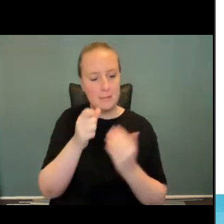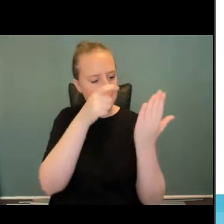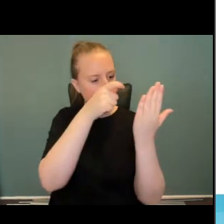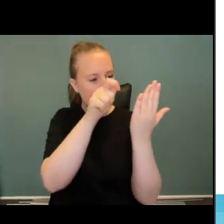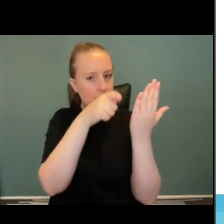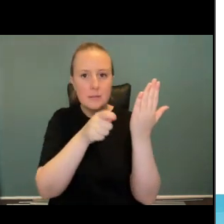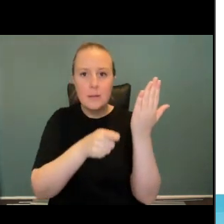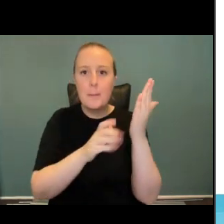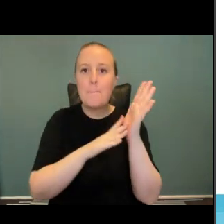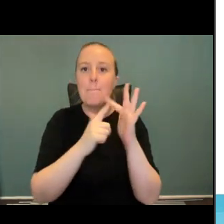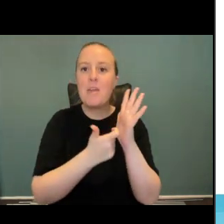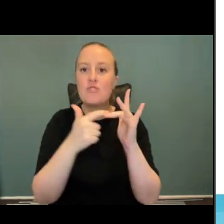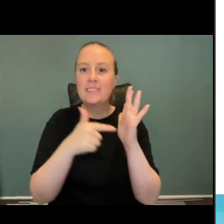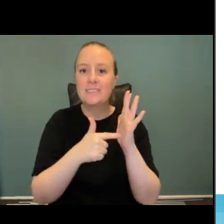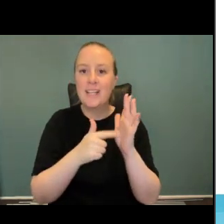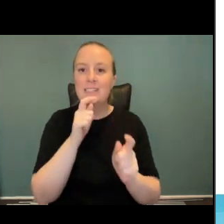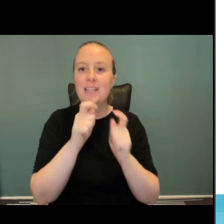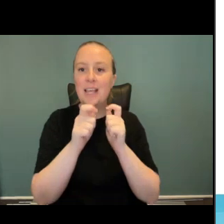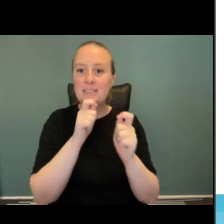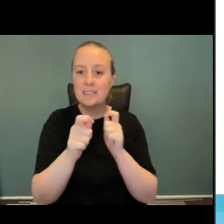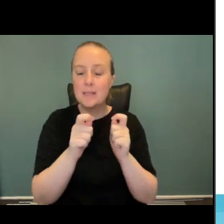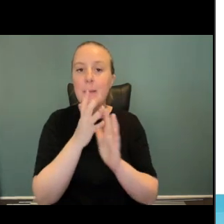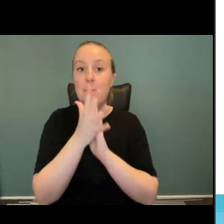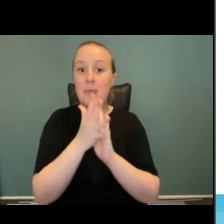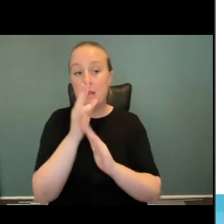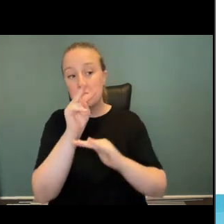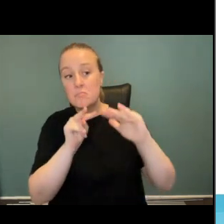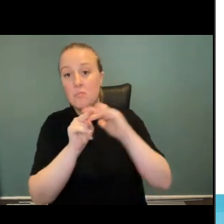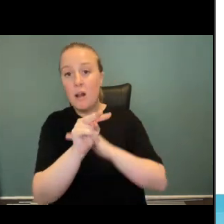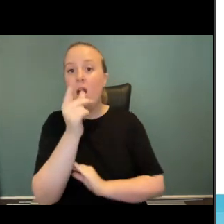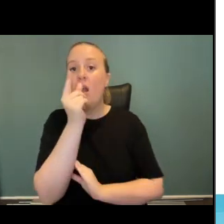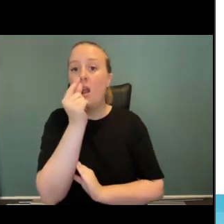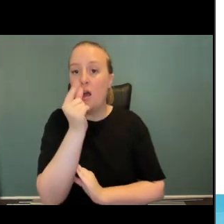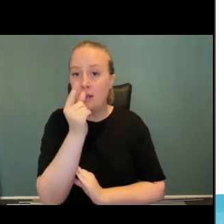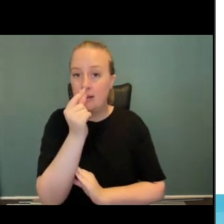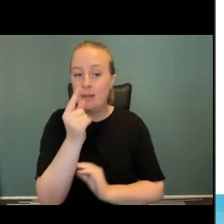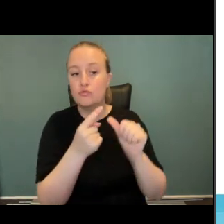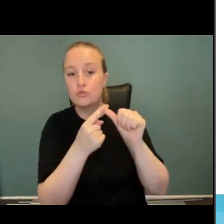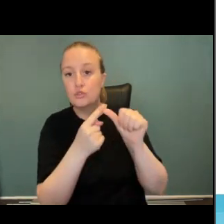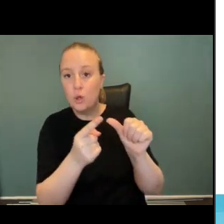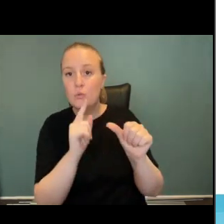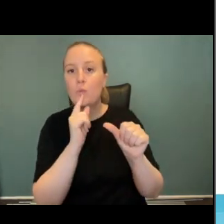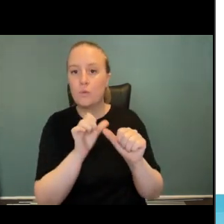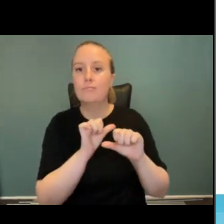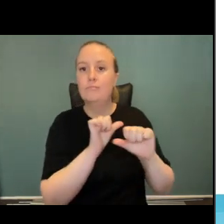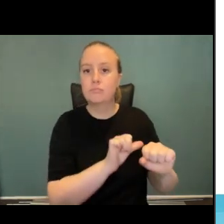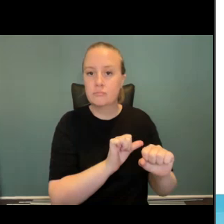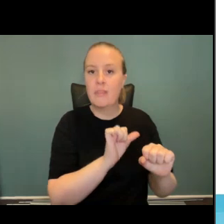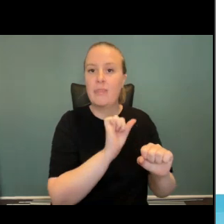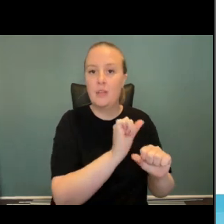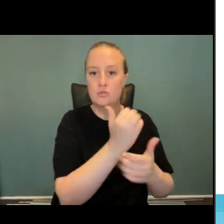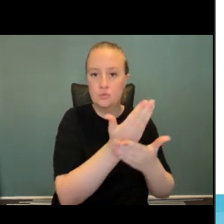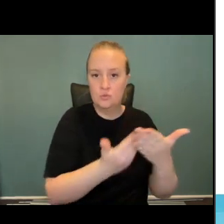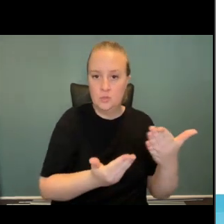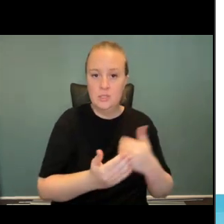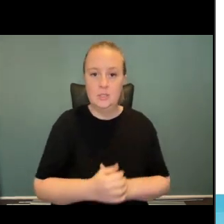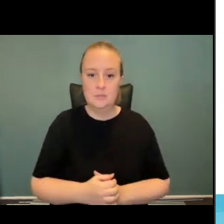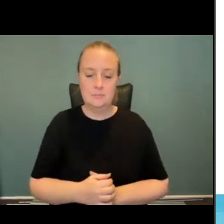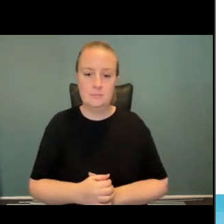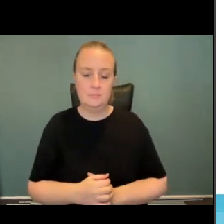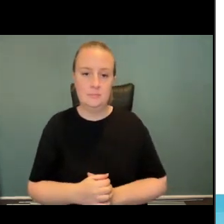in their favour. Okay, so then we're going to move on to, we're going to continue.